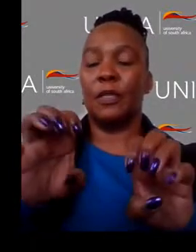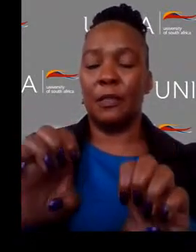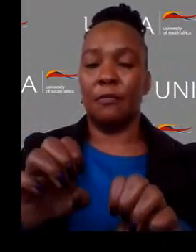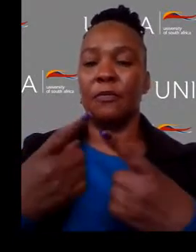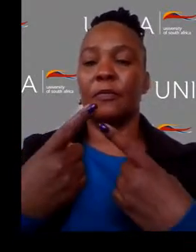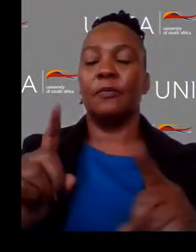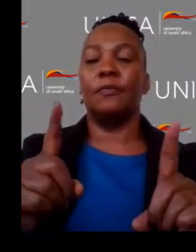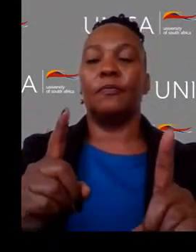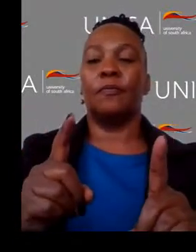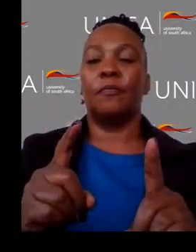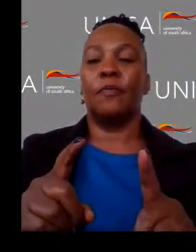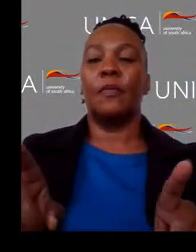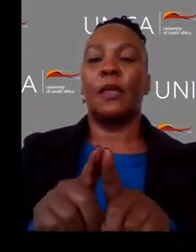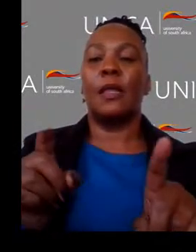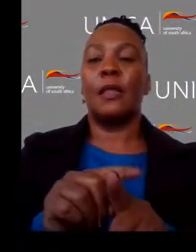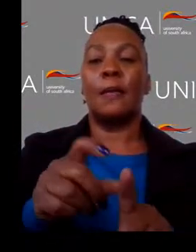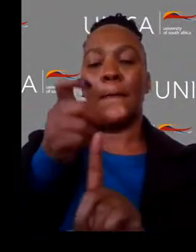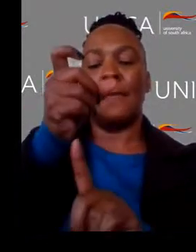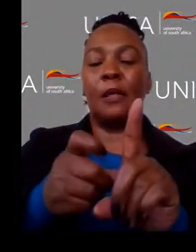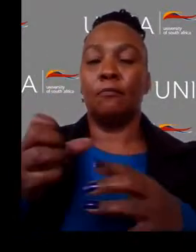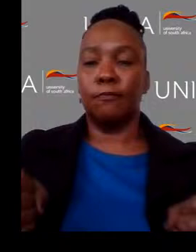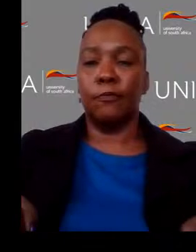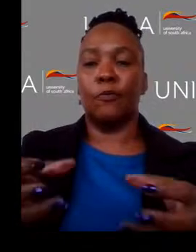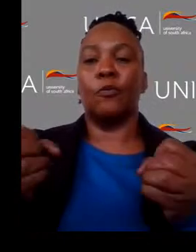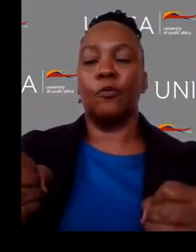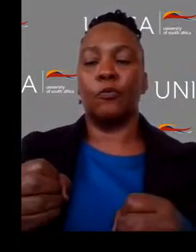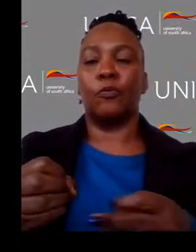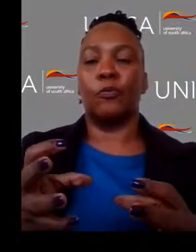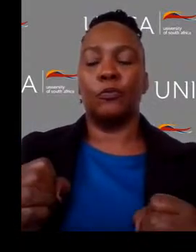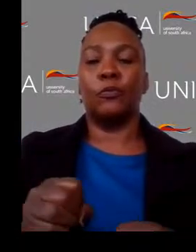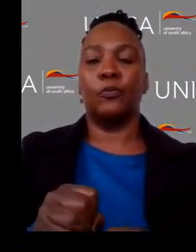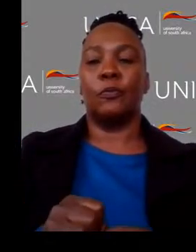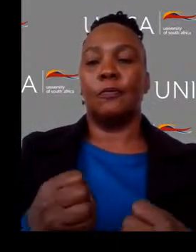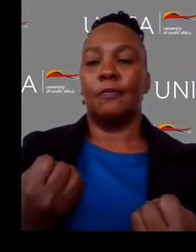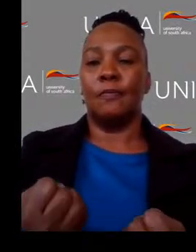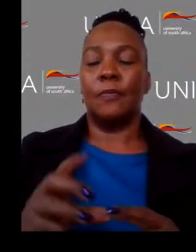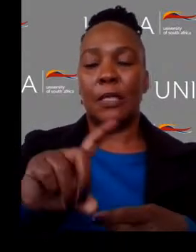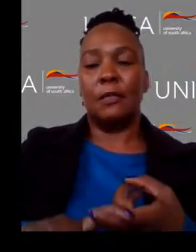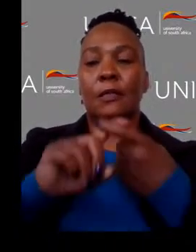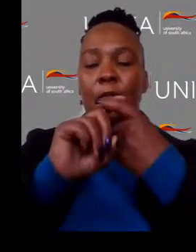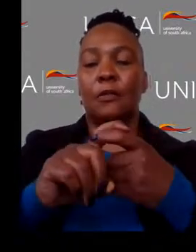person who's paraplegic, depending on the level of the paraplegia,